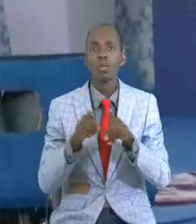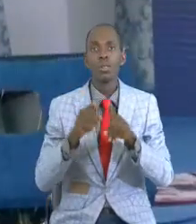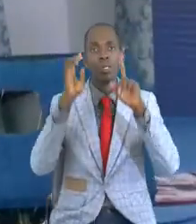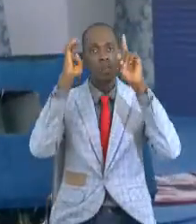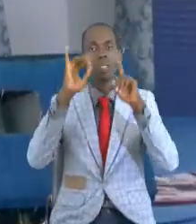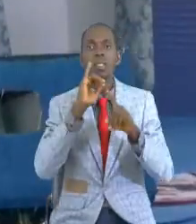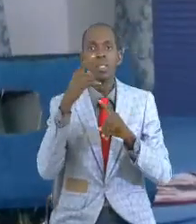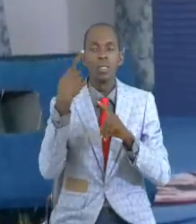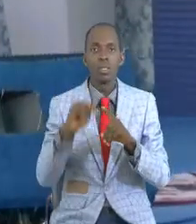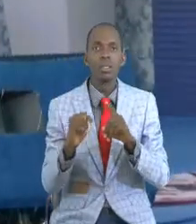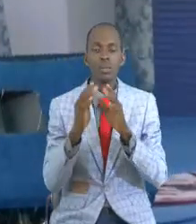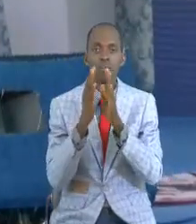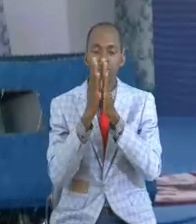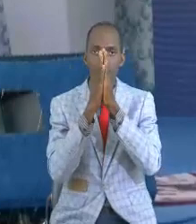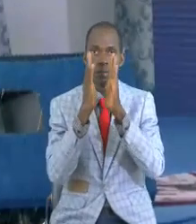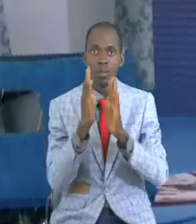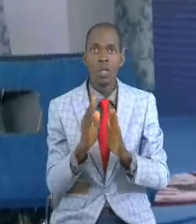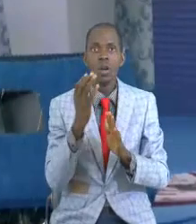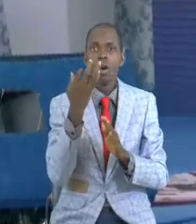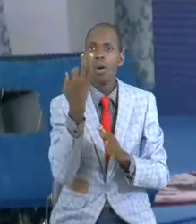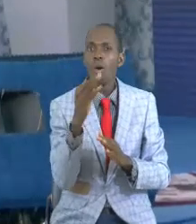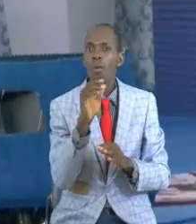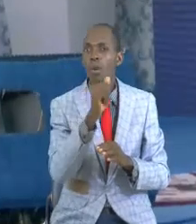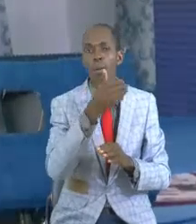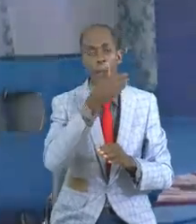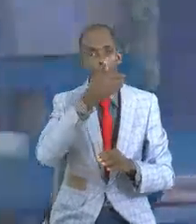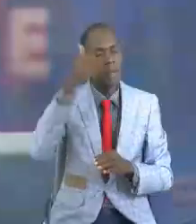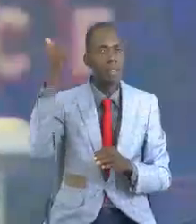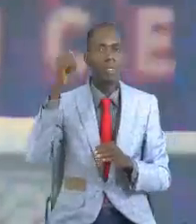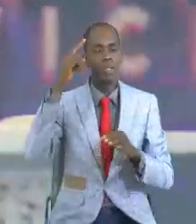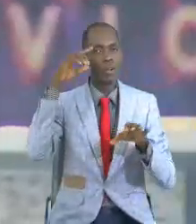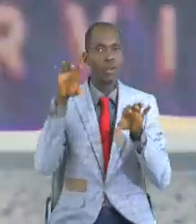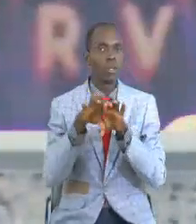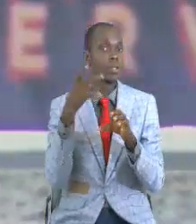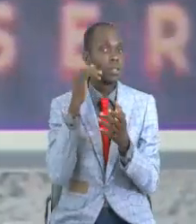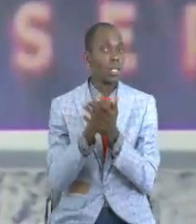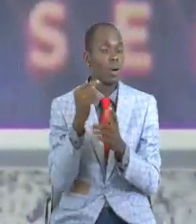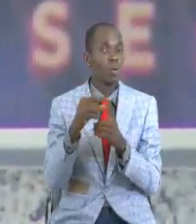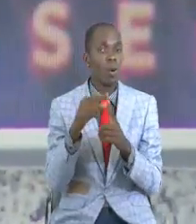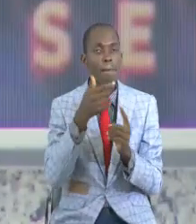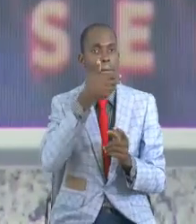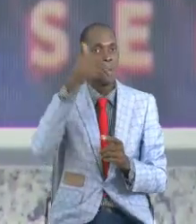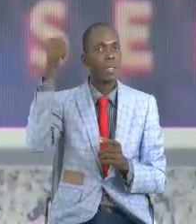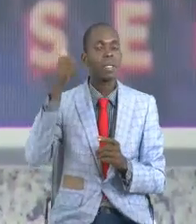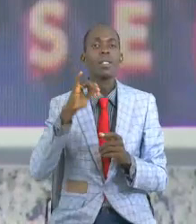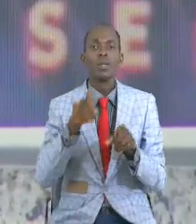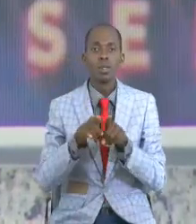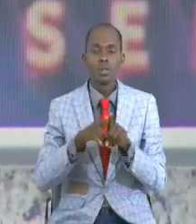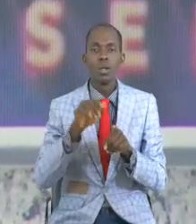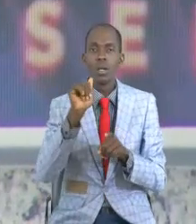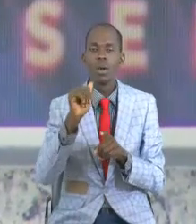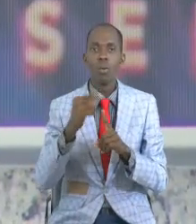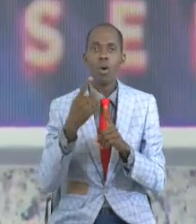mediator of a better covenant. Again, that word better is a word of comparison. There's the